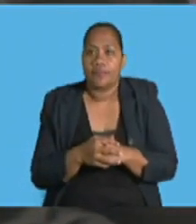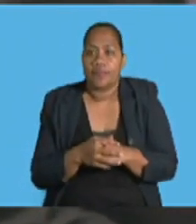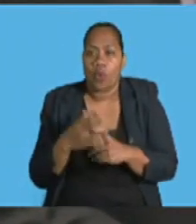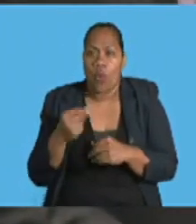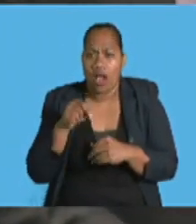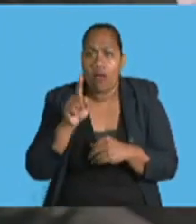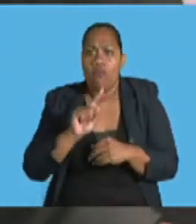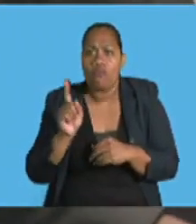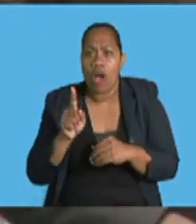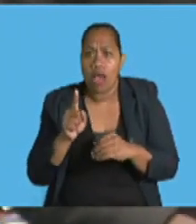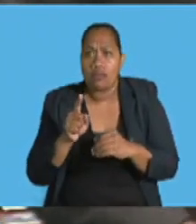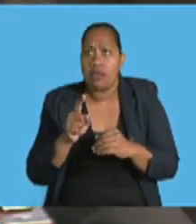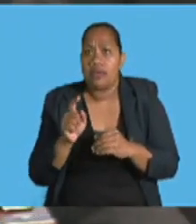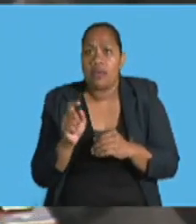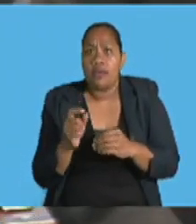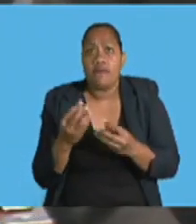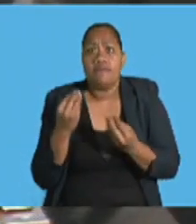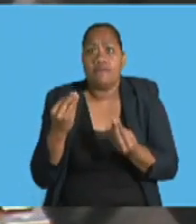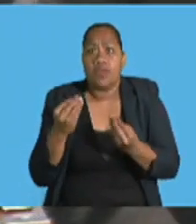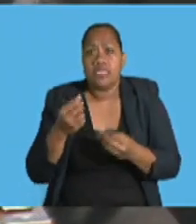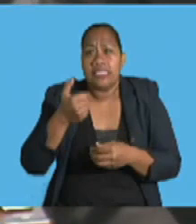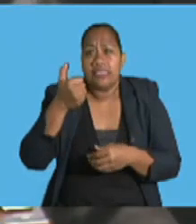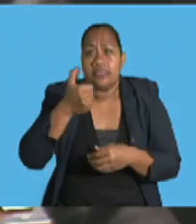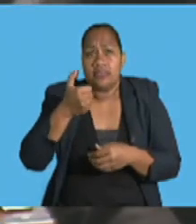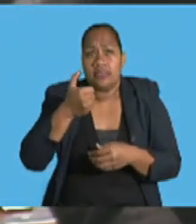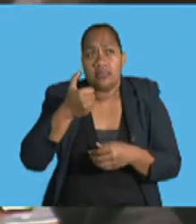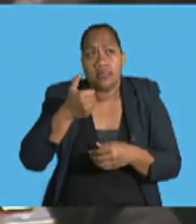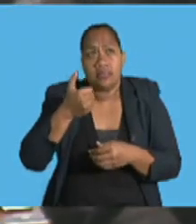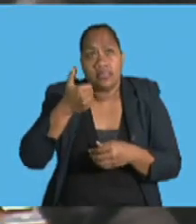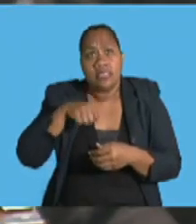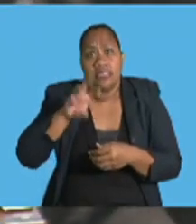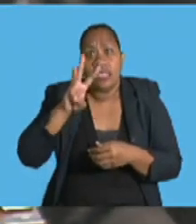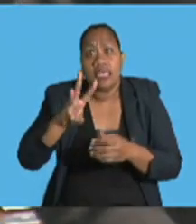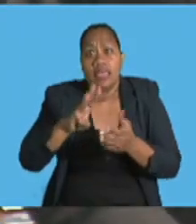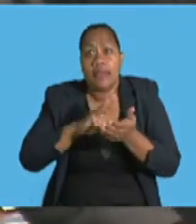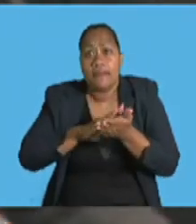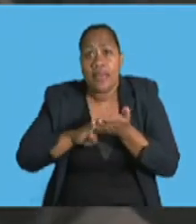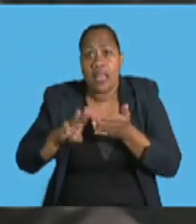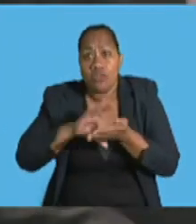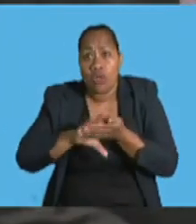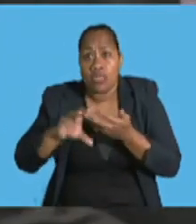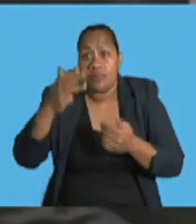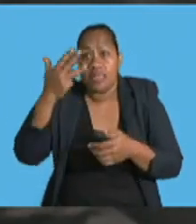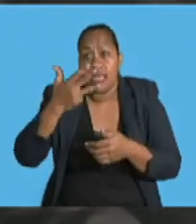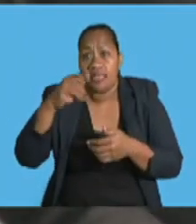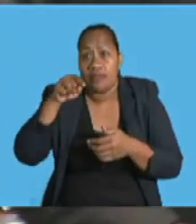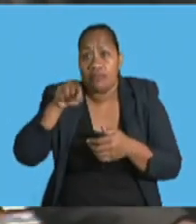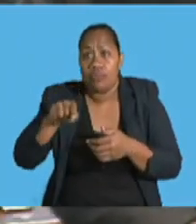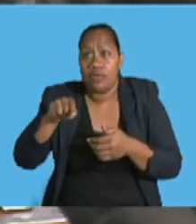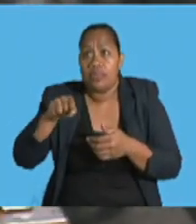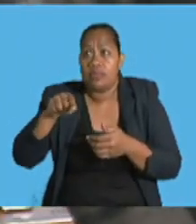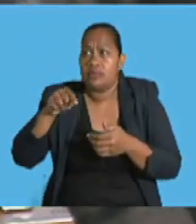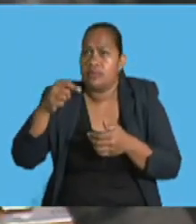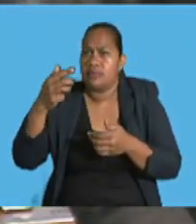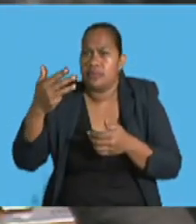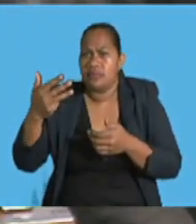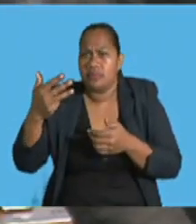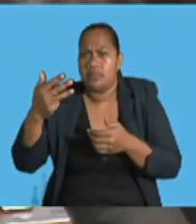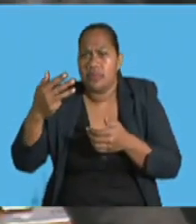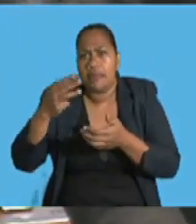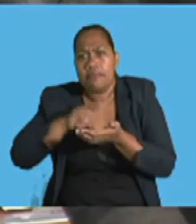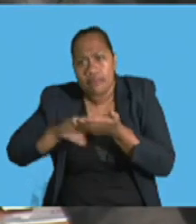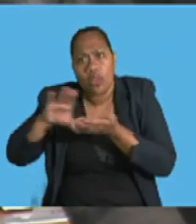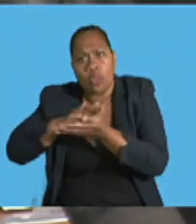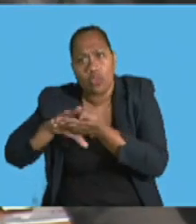million and $90.9 million in social cost.